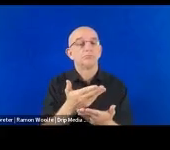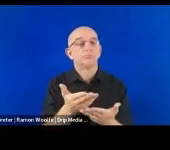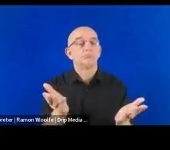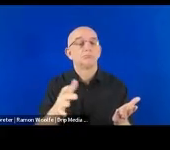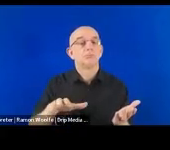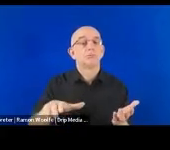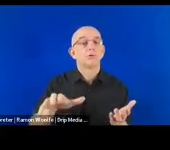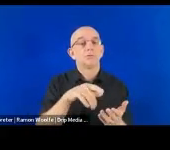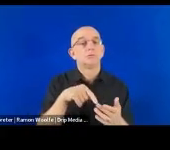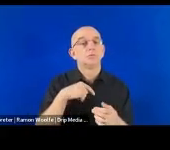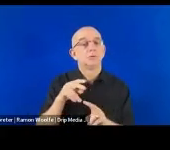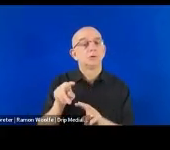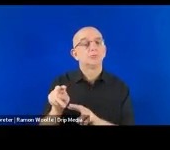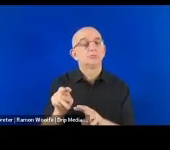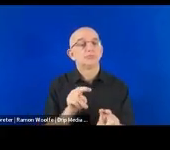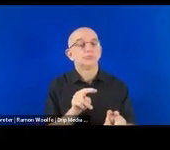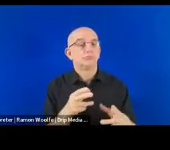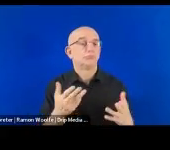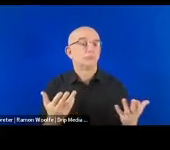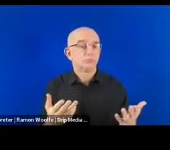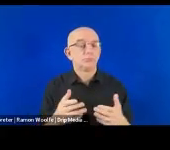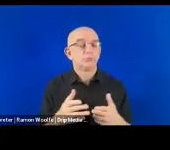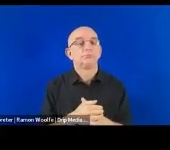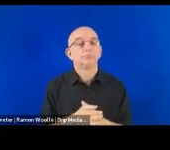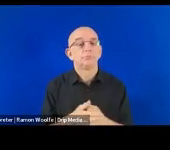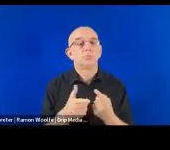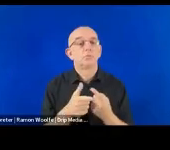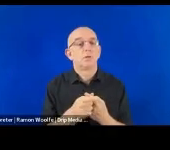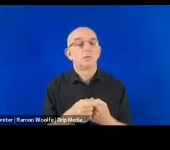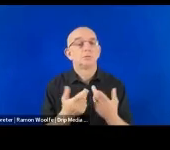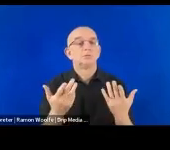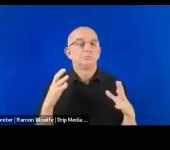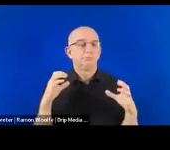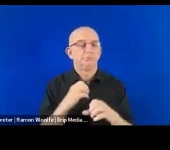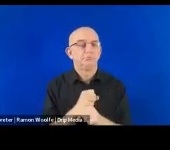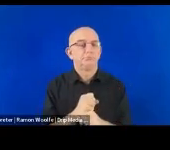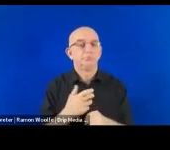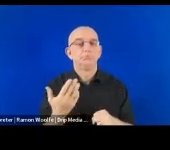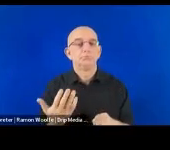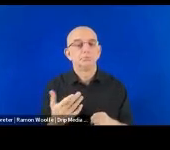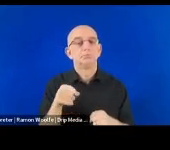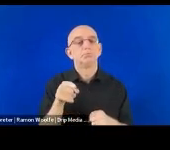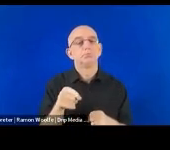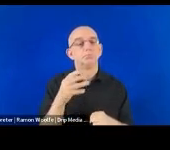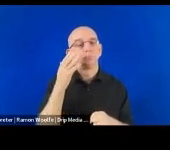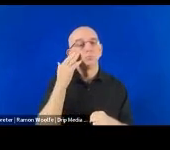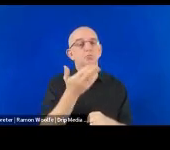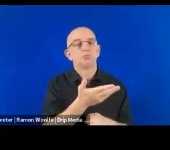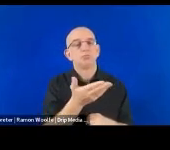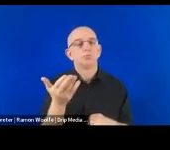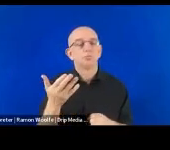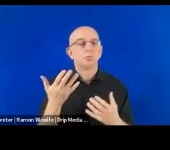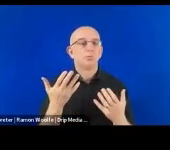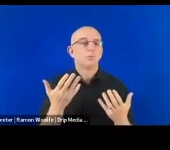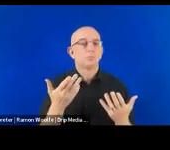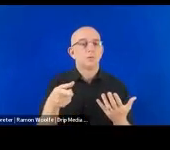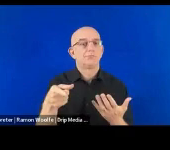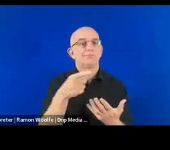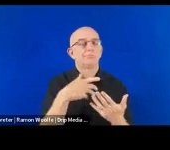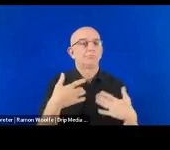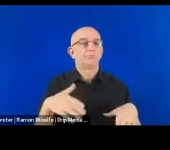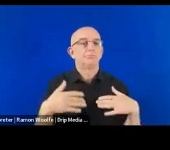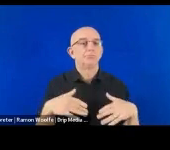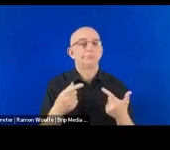there's also lots of potential. I mean, we've only done a few countries. Africa has more countries